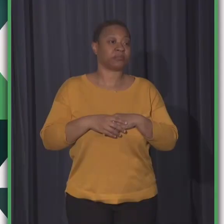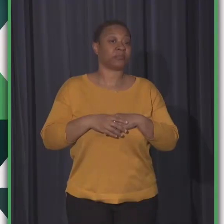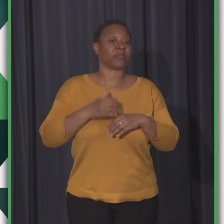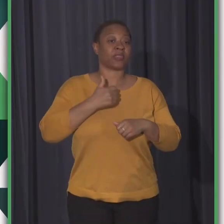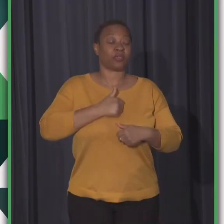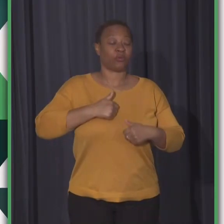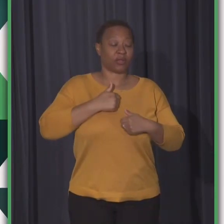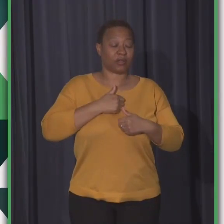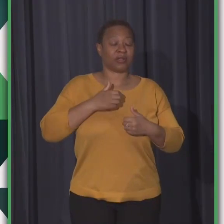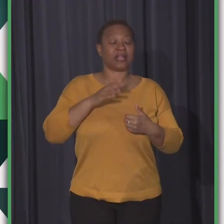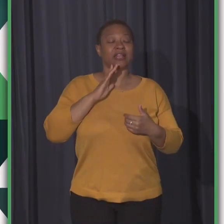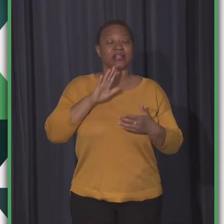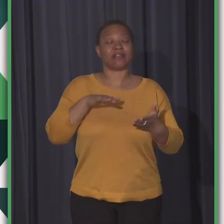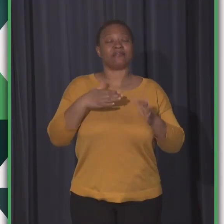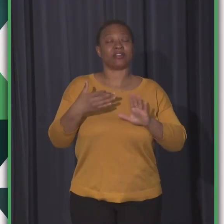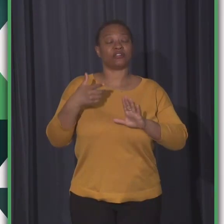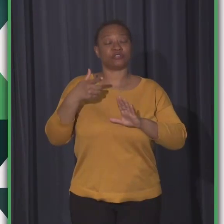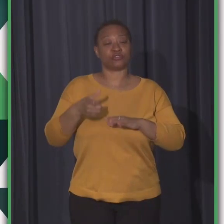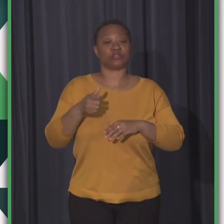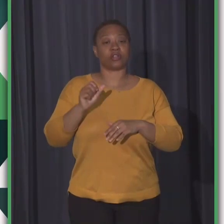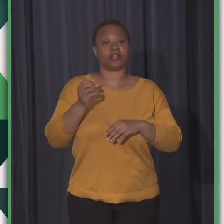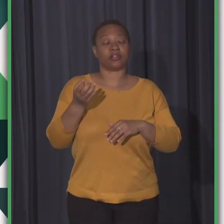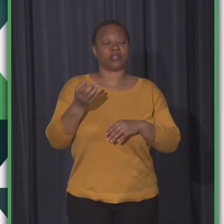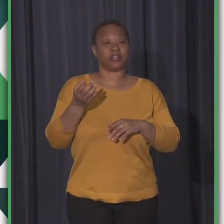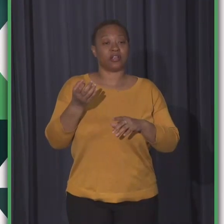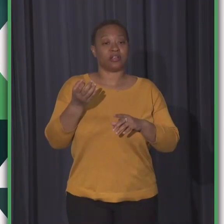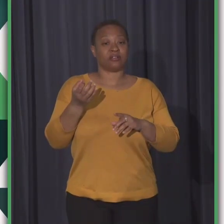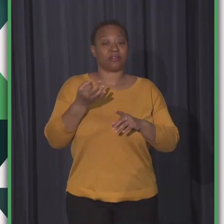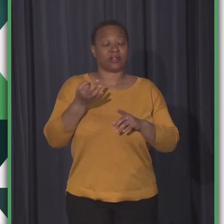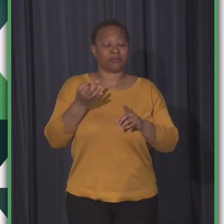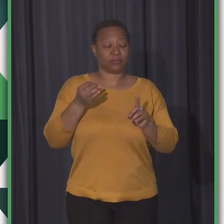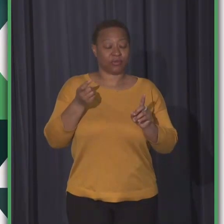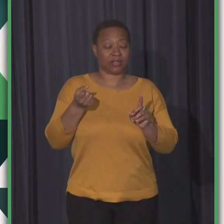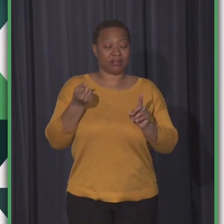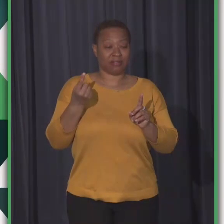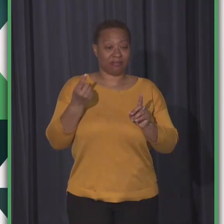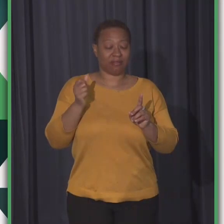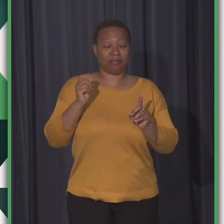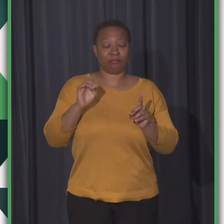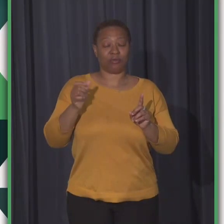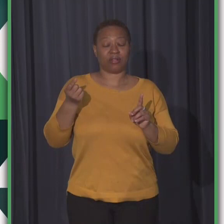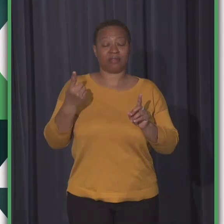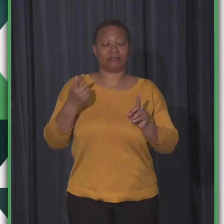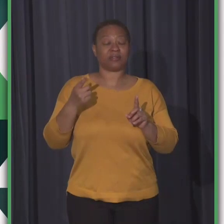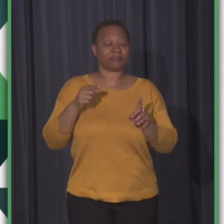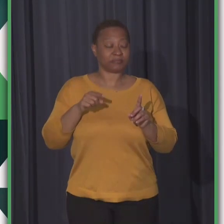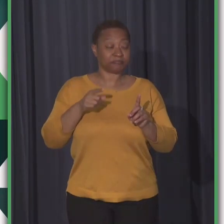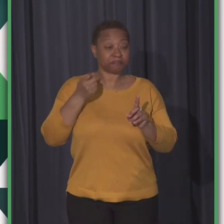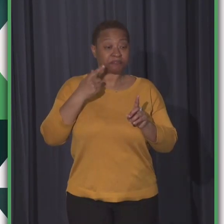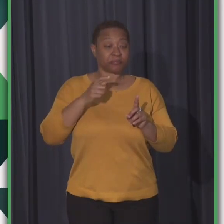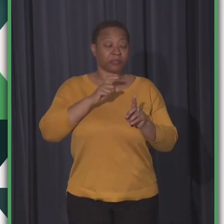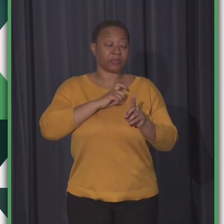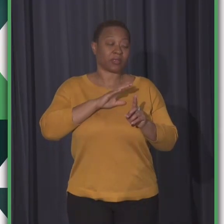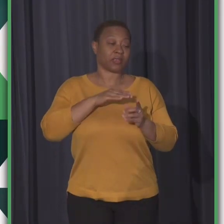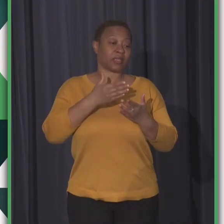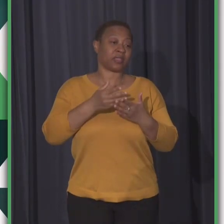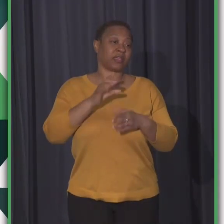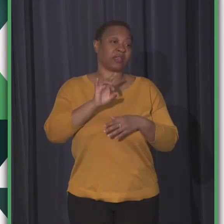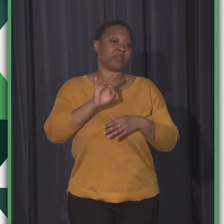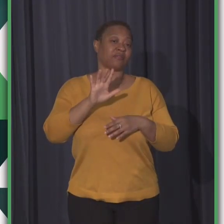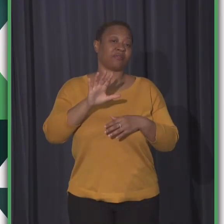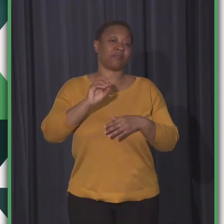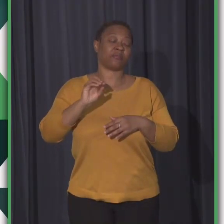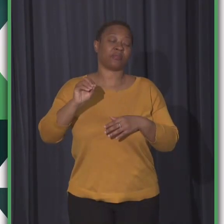Regrettably, we did have a fatal shooting on Friday, April 11, 2025 at 12:51 p.m. Officers were dispatched to the 8500 block